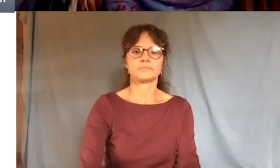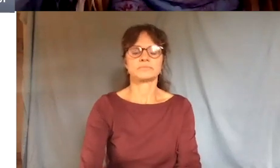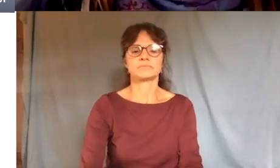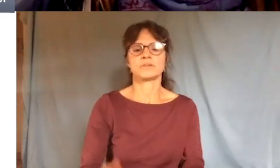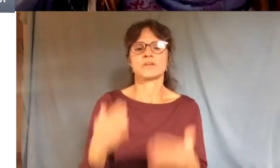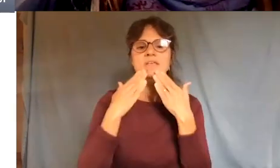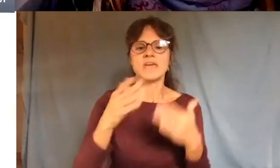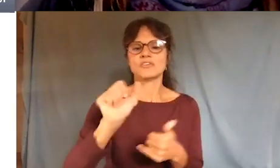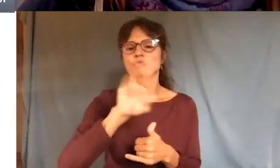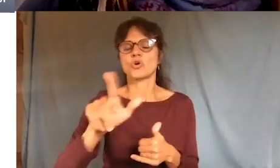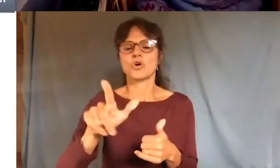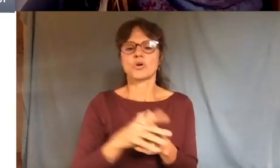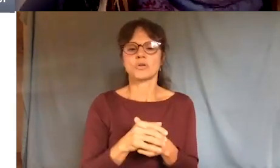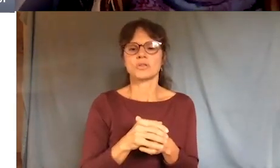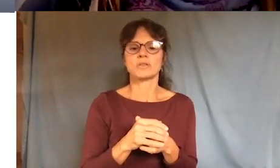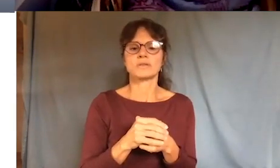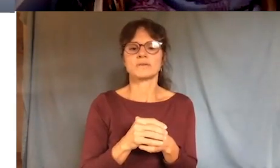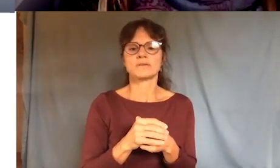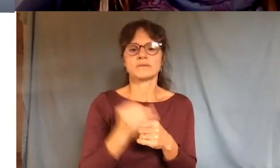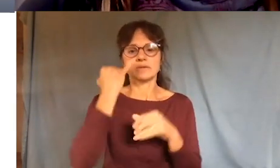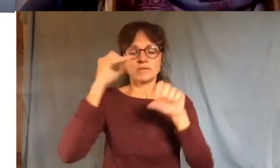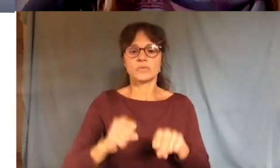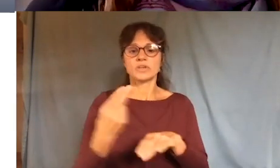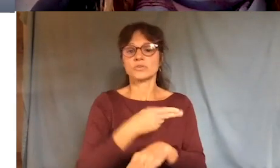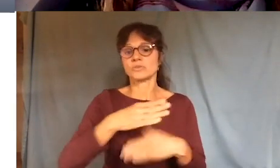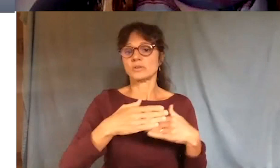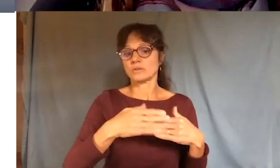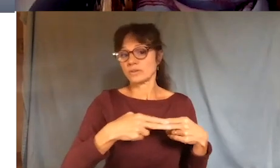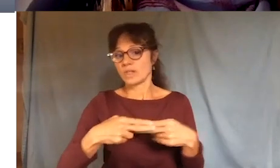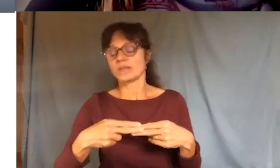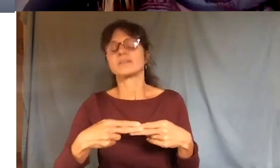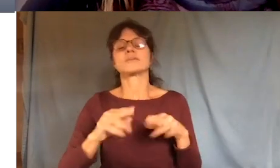Thank you, Carl. If we can go to the next slide, great.